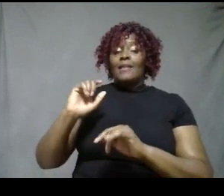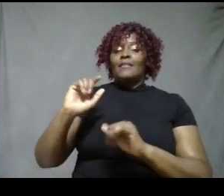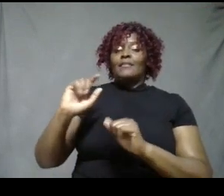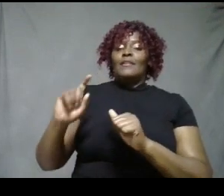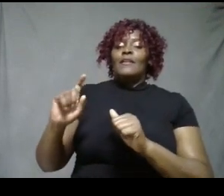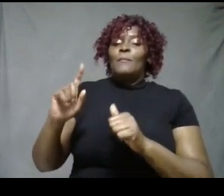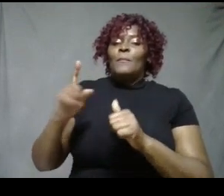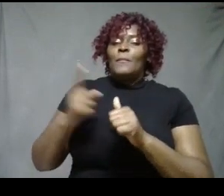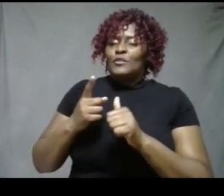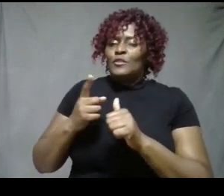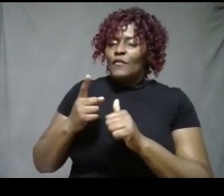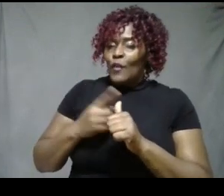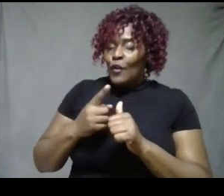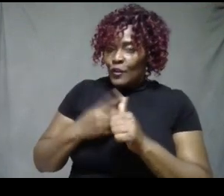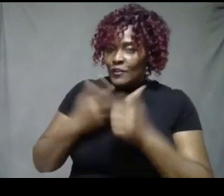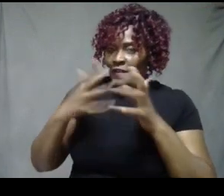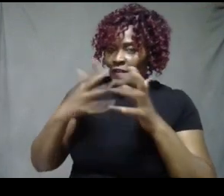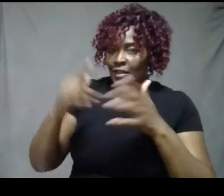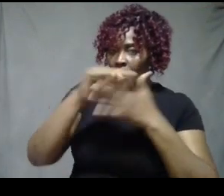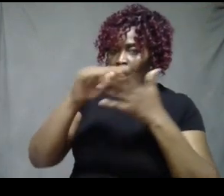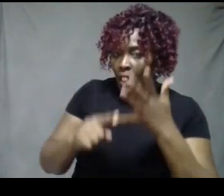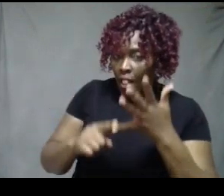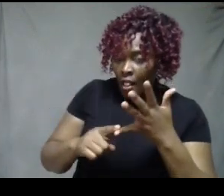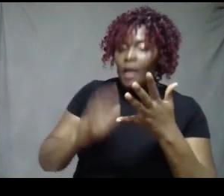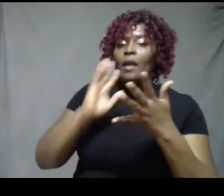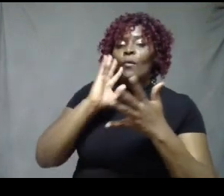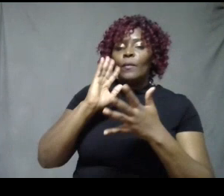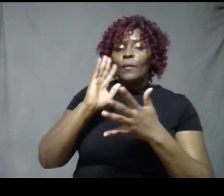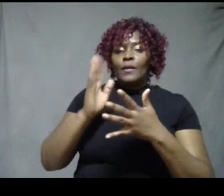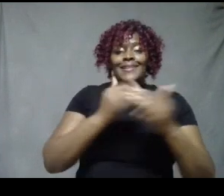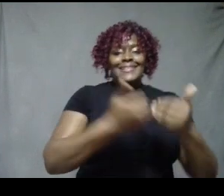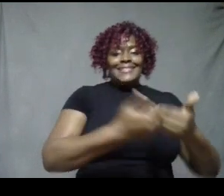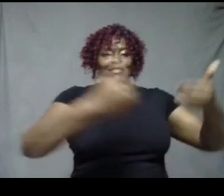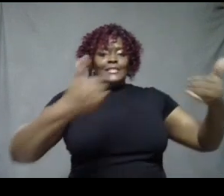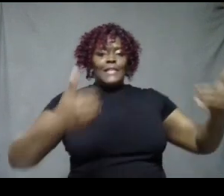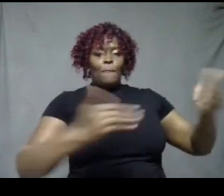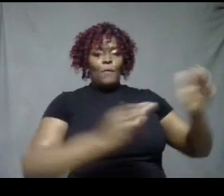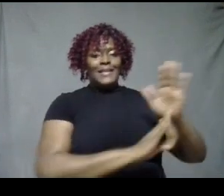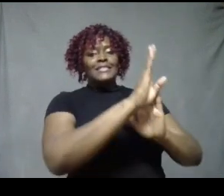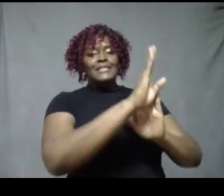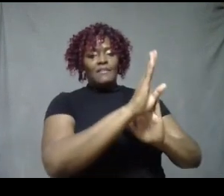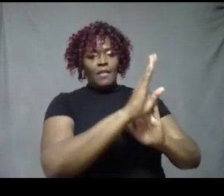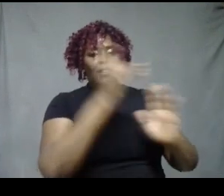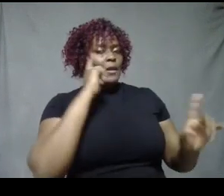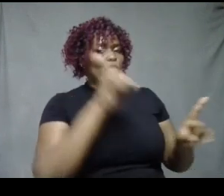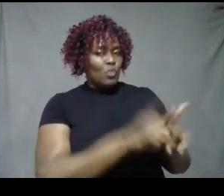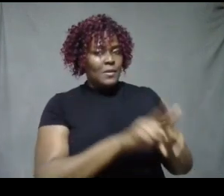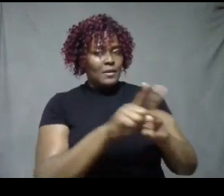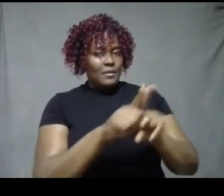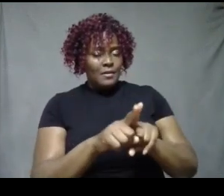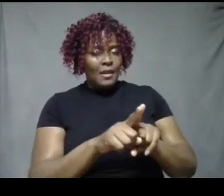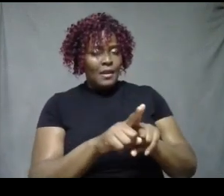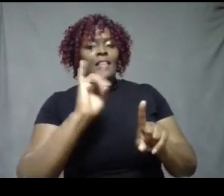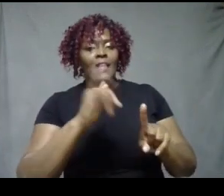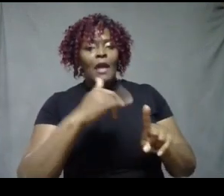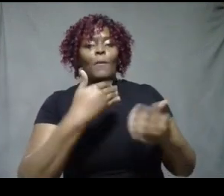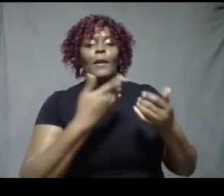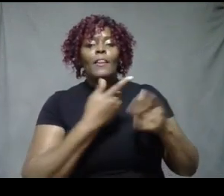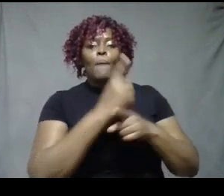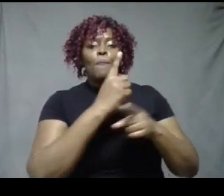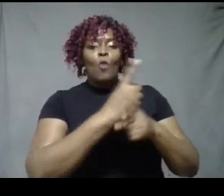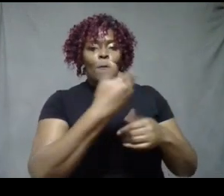executed. That includes a development agreement, which will proceed on a separate occasion through the proper channels in the public eye.